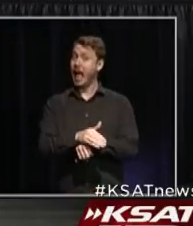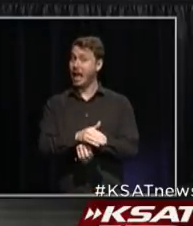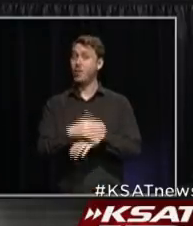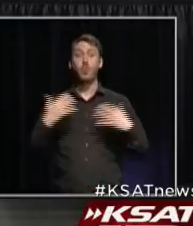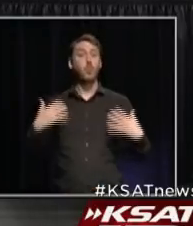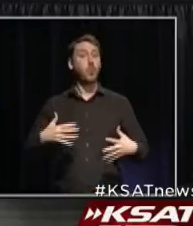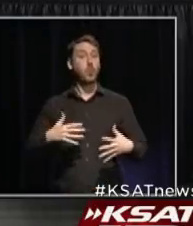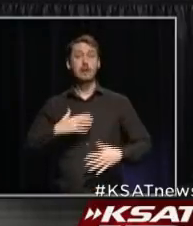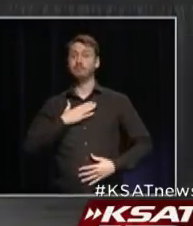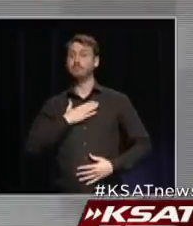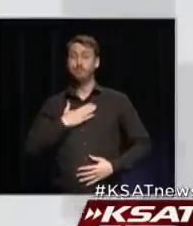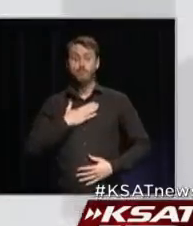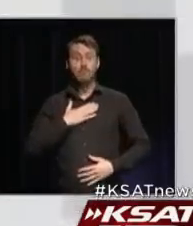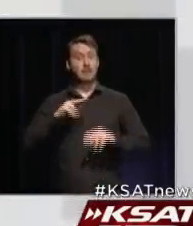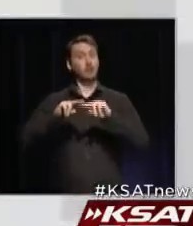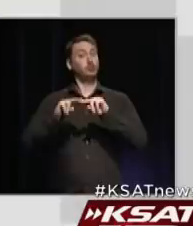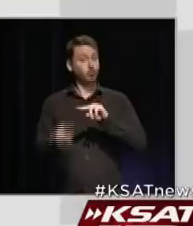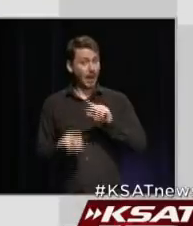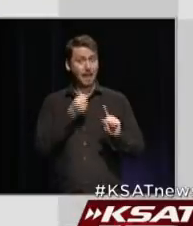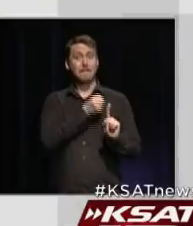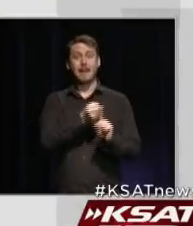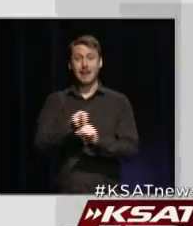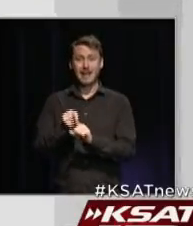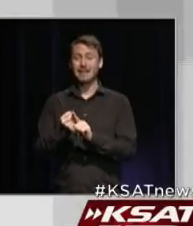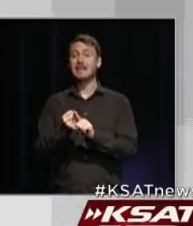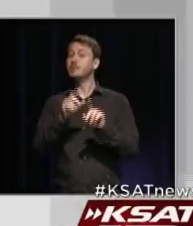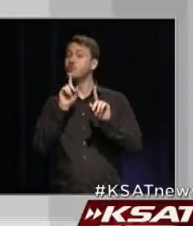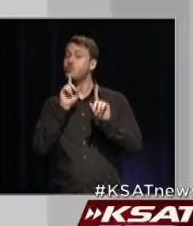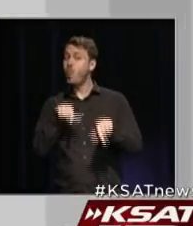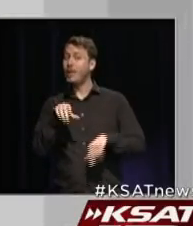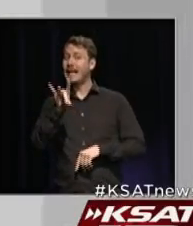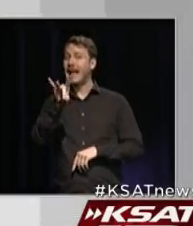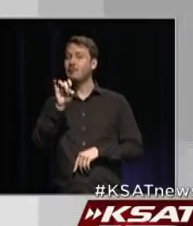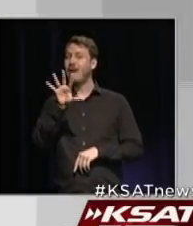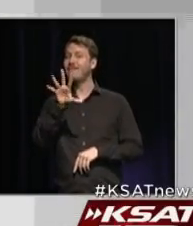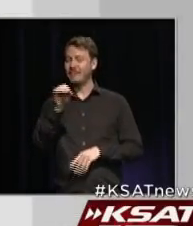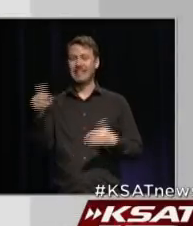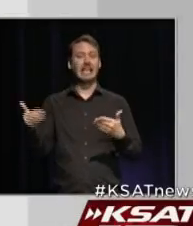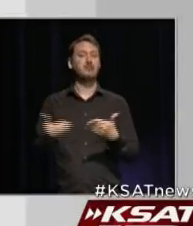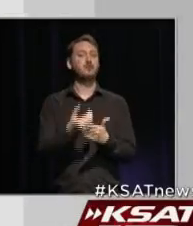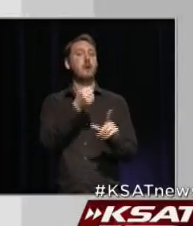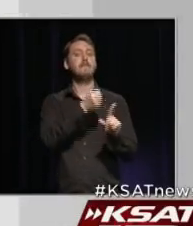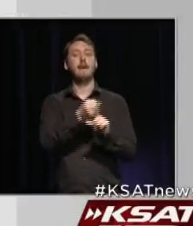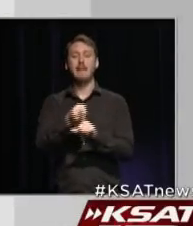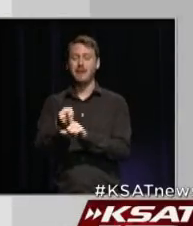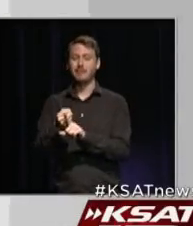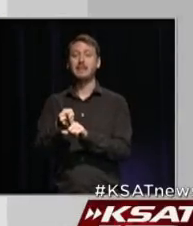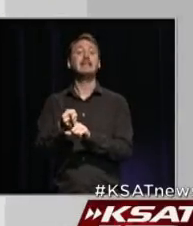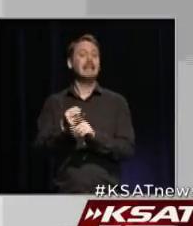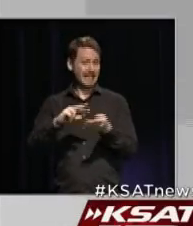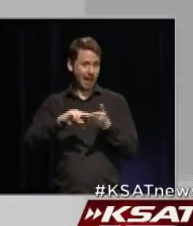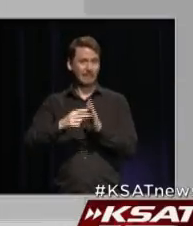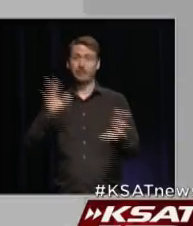case numbers. We're reporting 850 new cases of COVID-19, which brings our total to